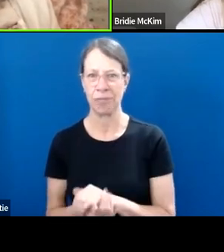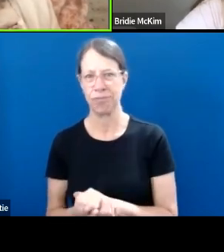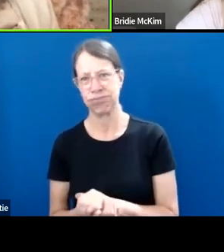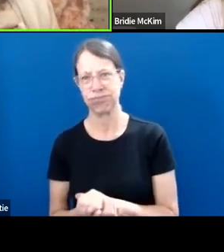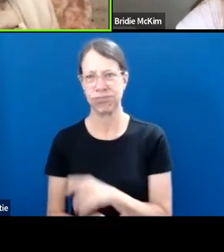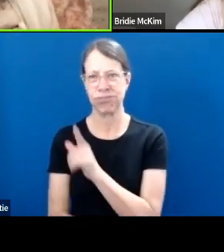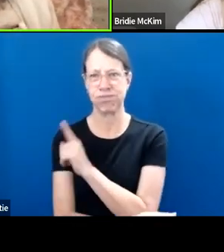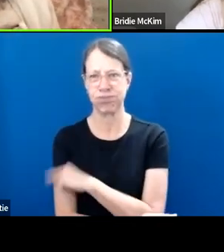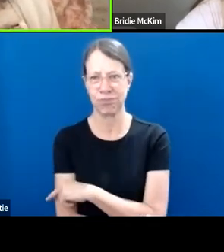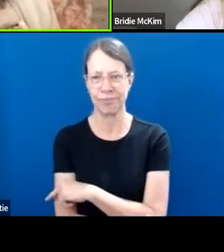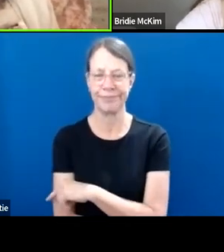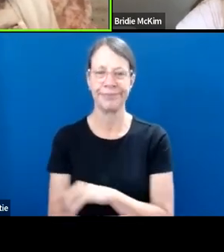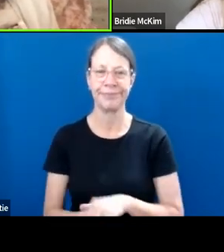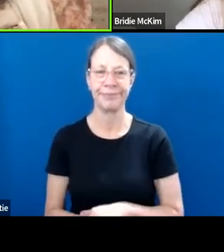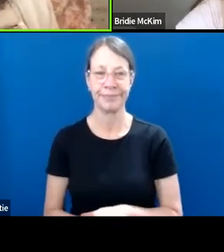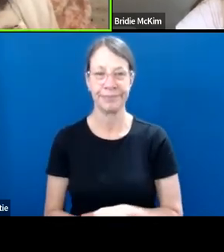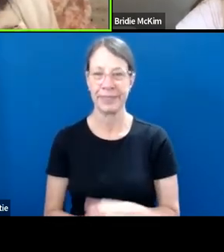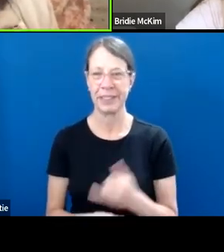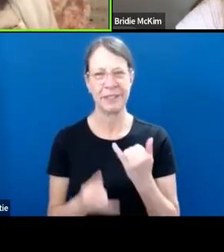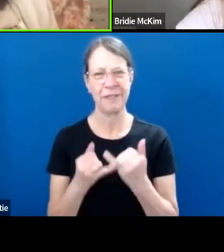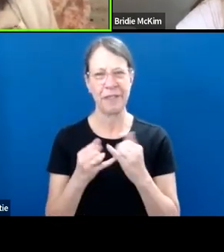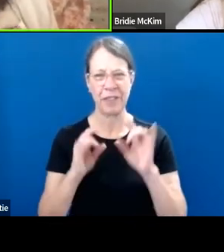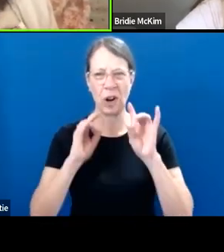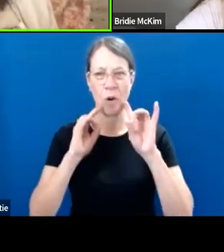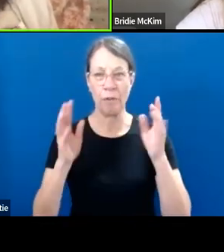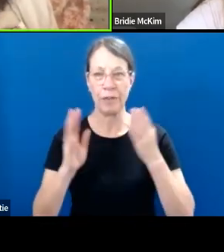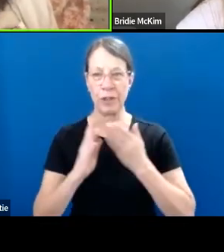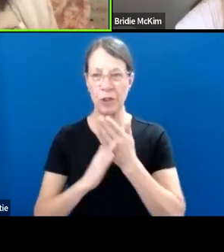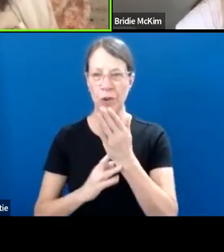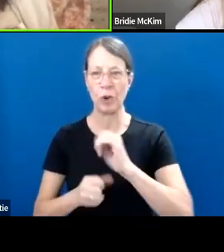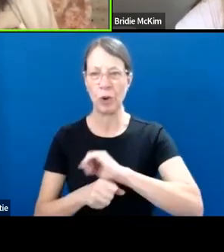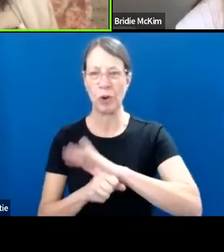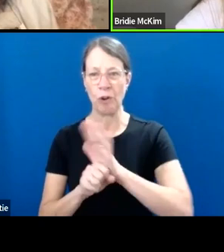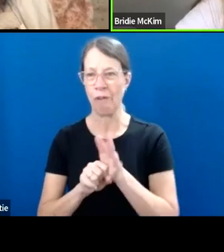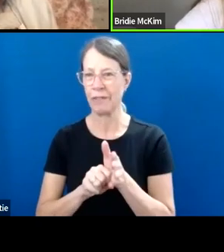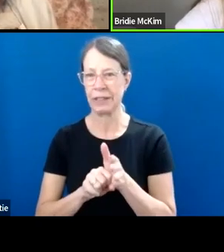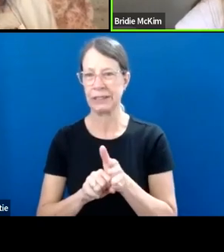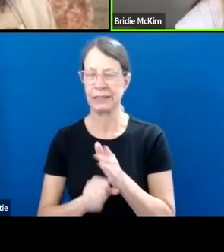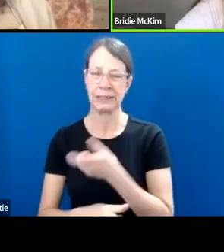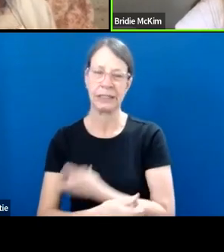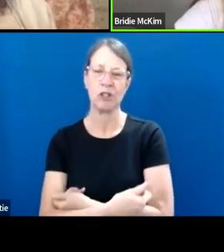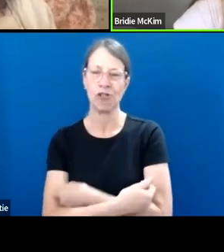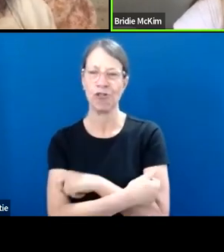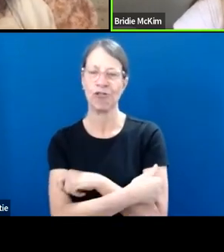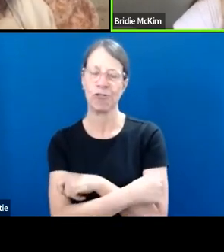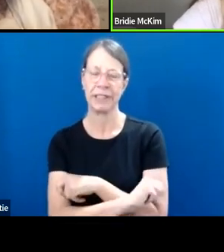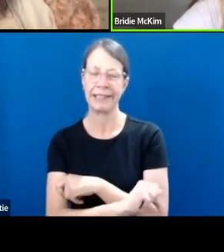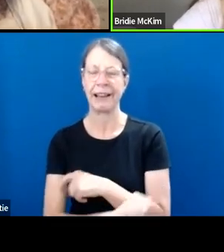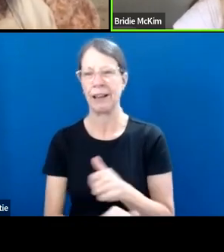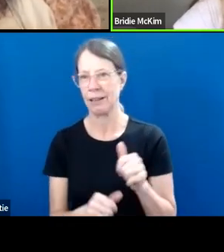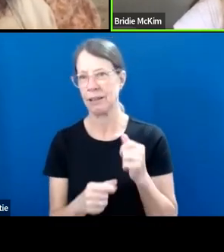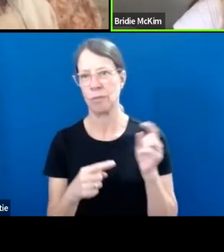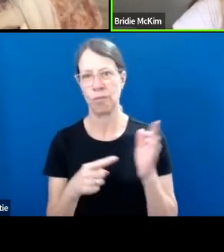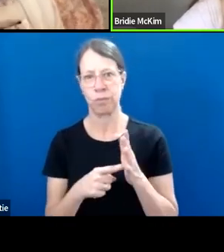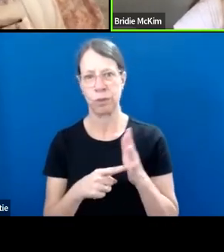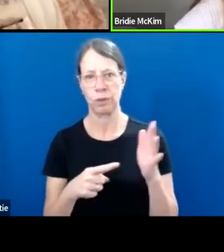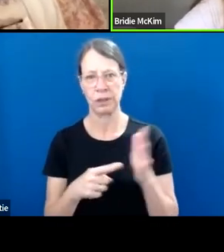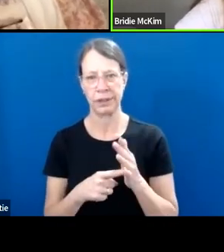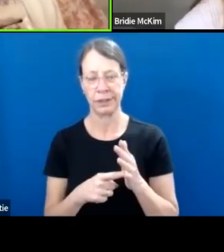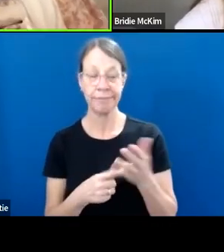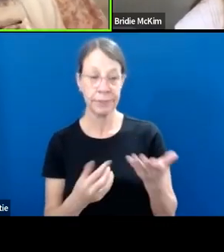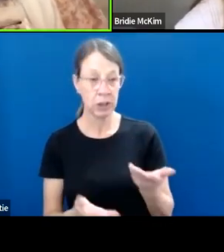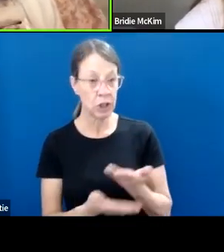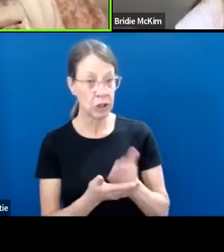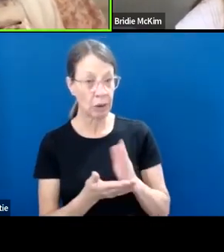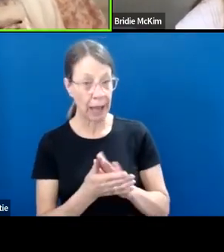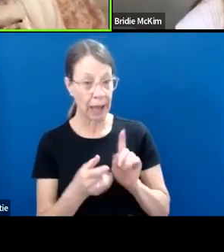me how important resilience is. And how do you maintain your resilience?